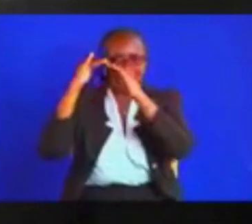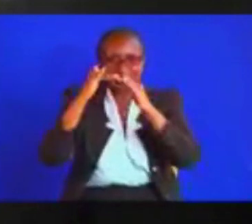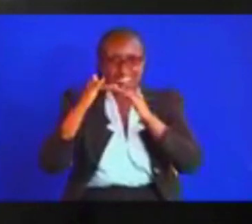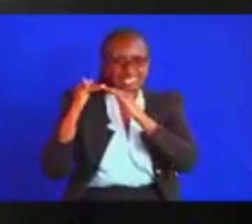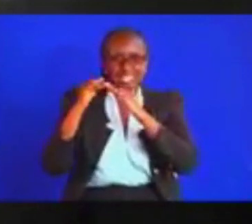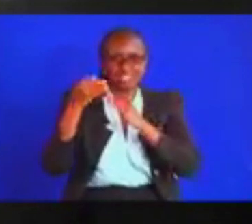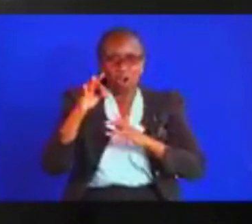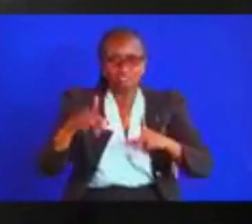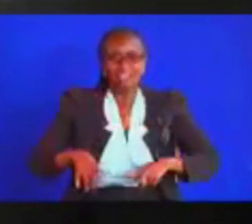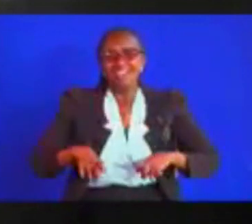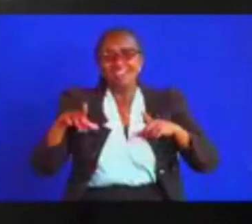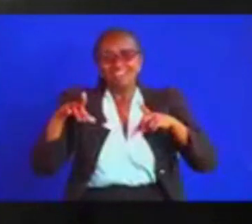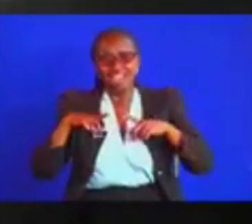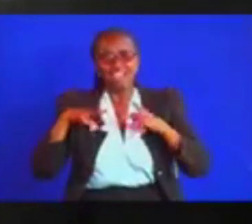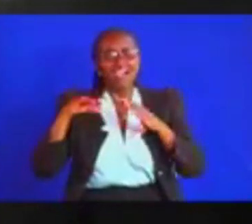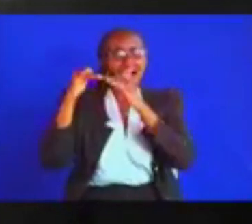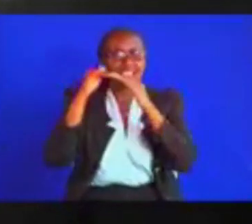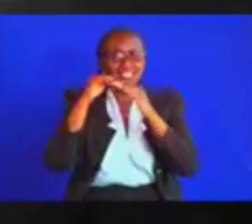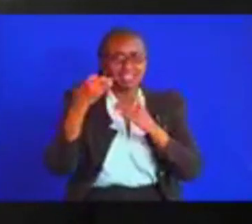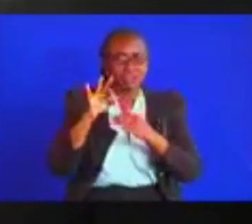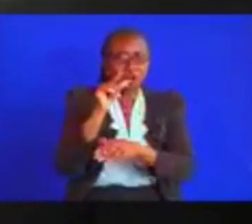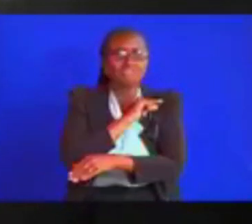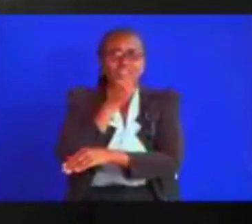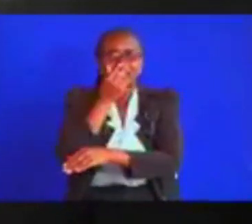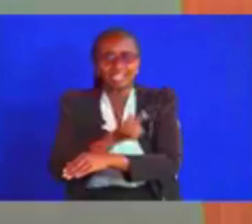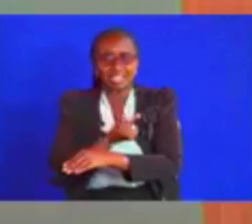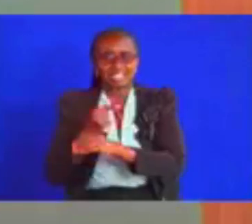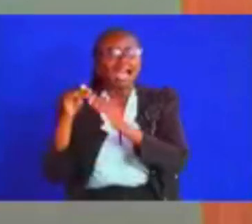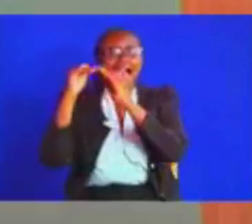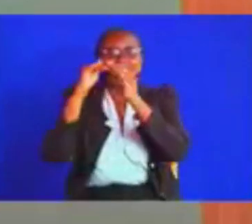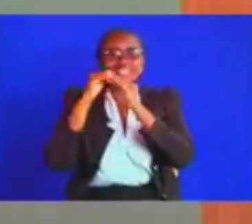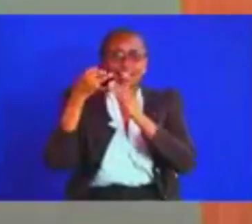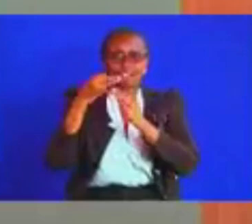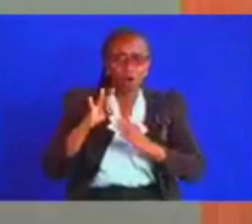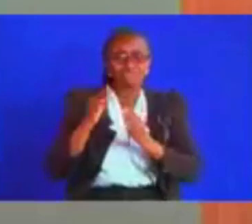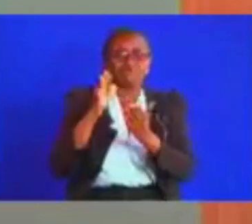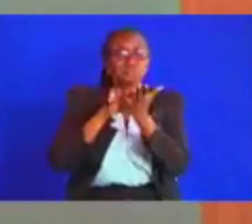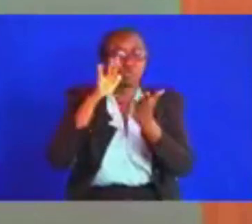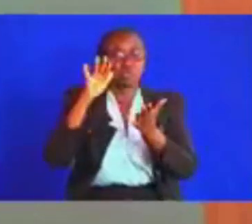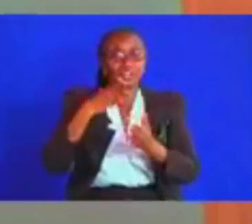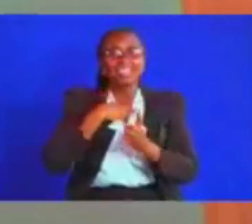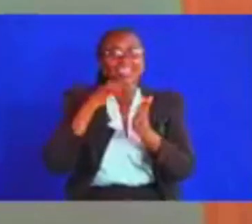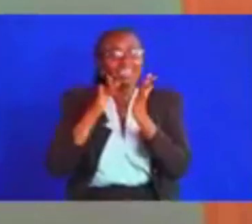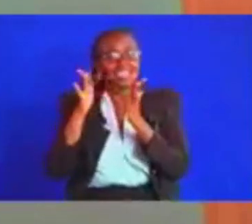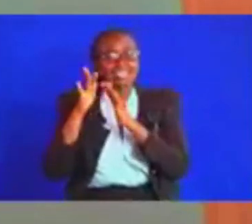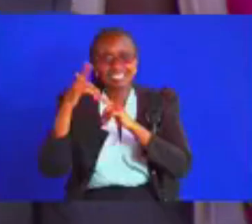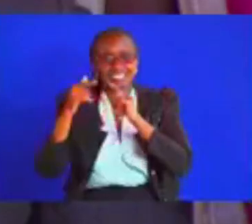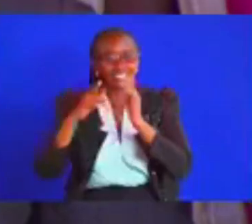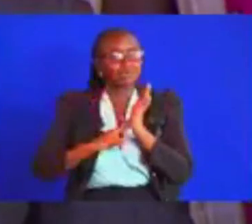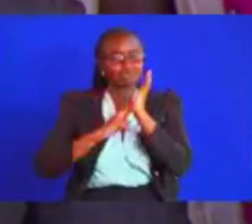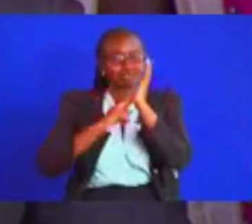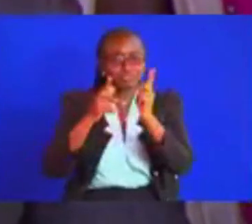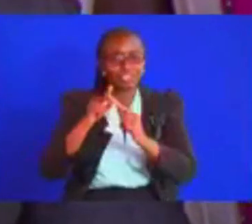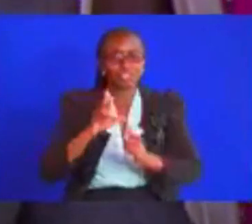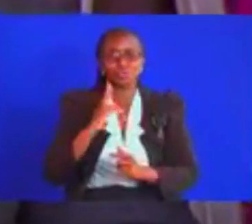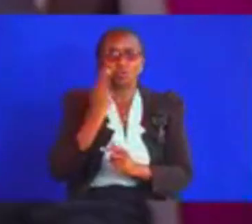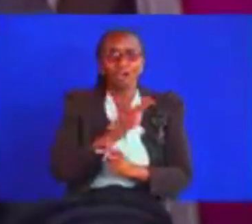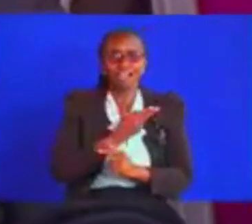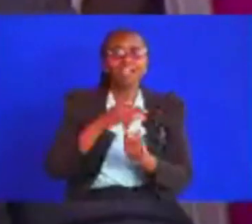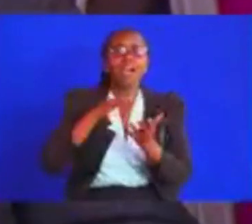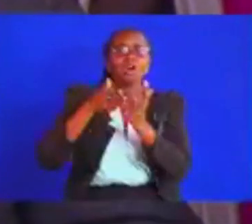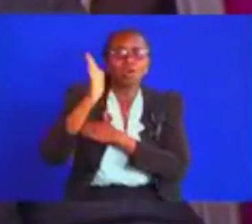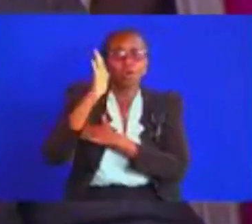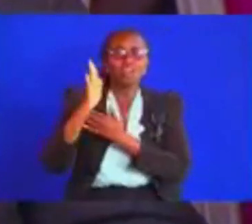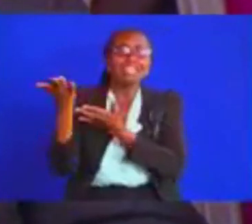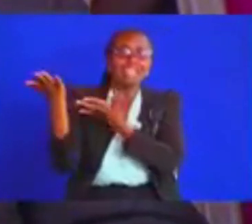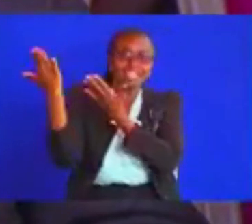standard of life, a standard of grace, a standard of glory. And Jesus came to reveal to us God's